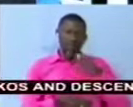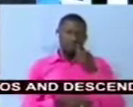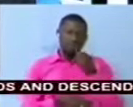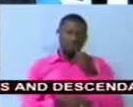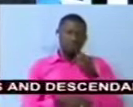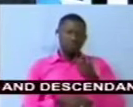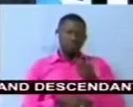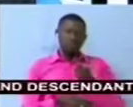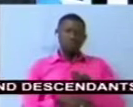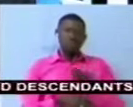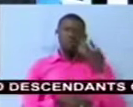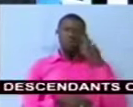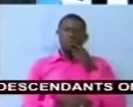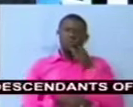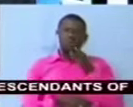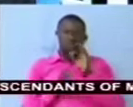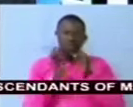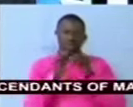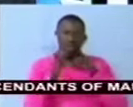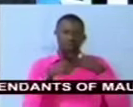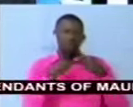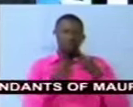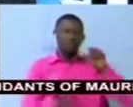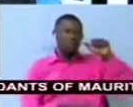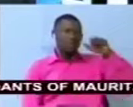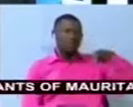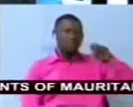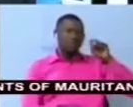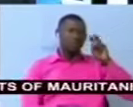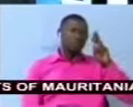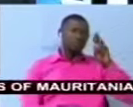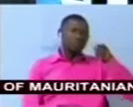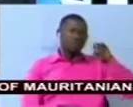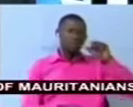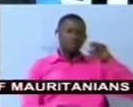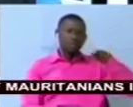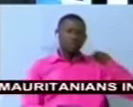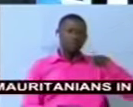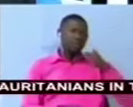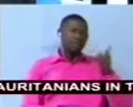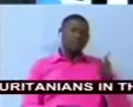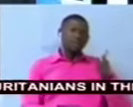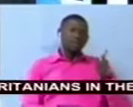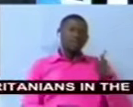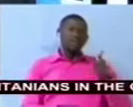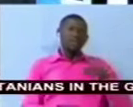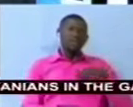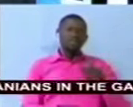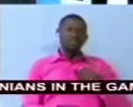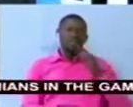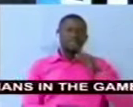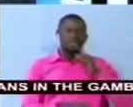mentioned Ansumana and his injuries, at one point you said